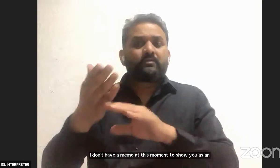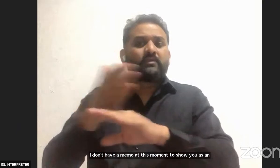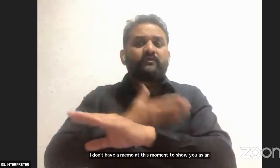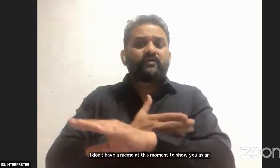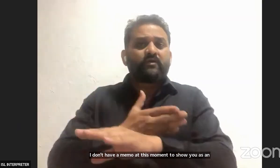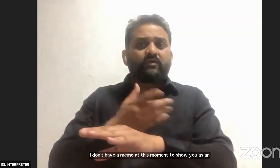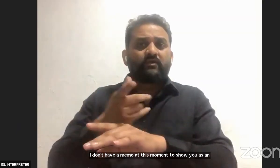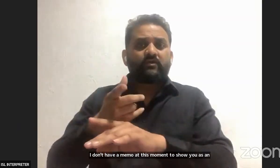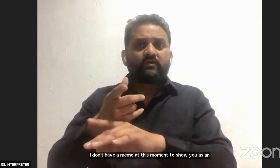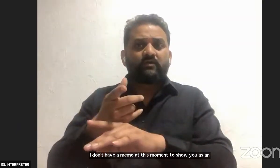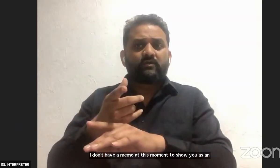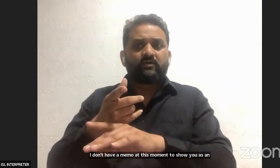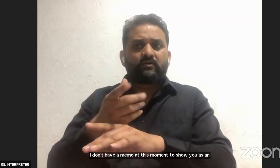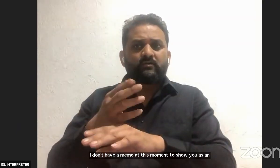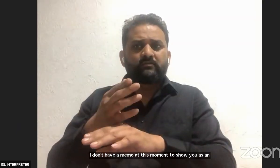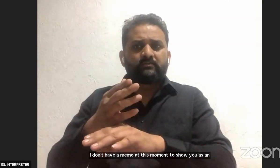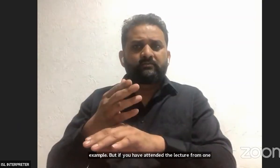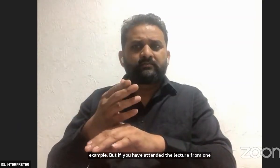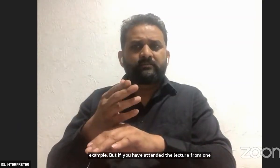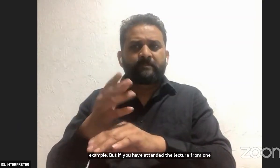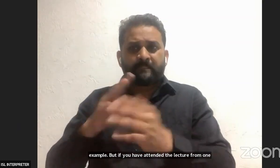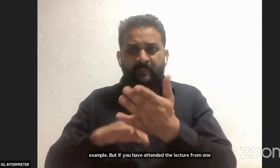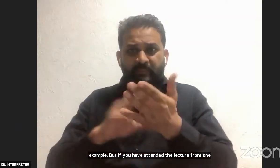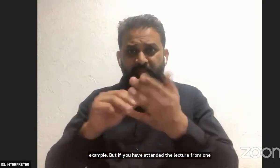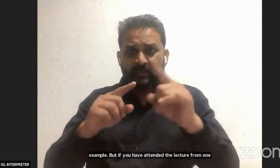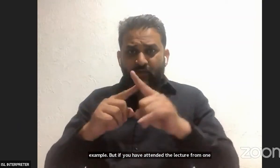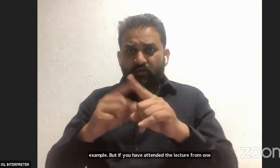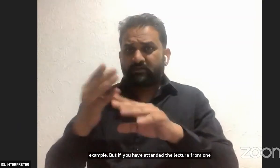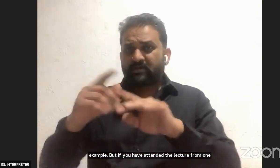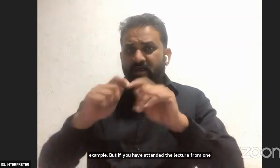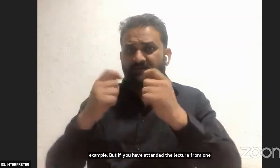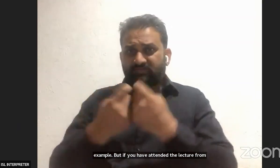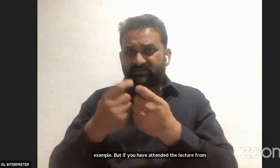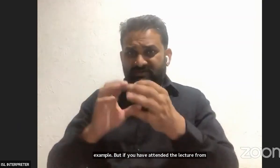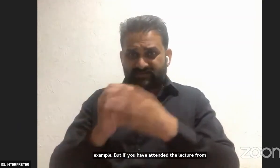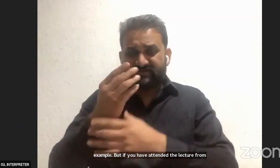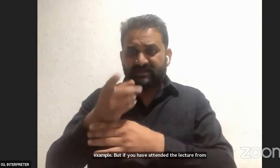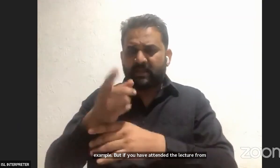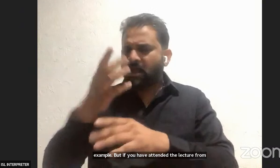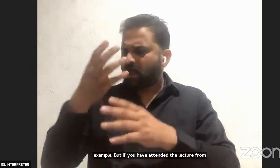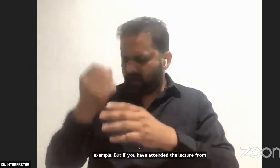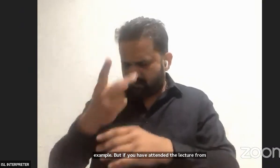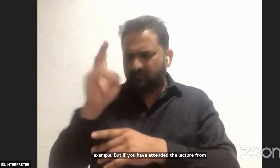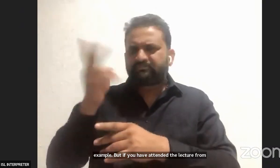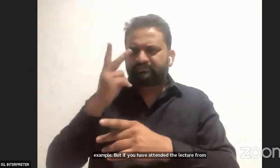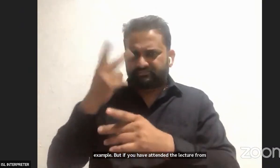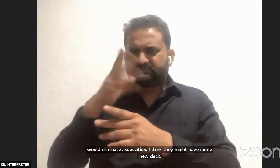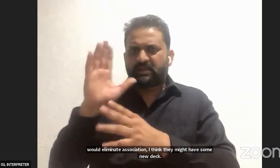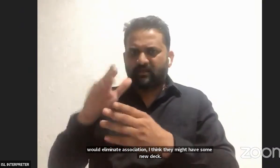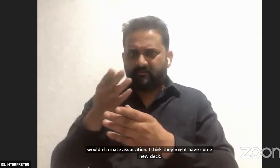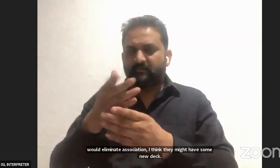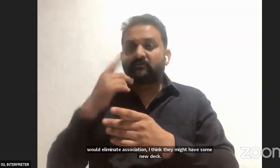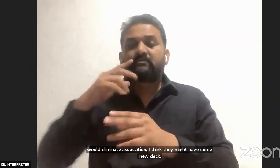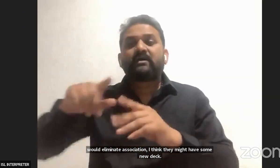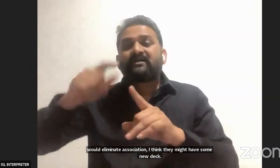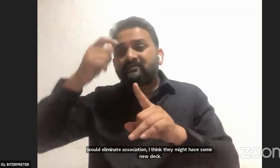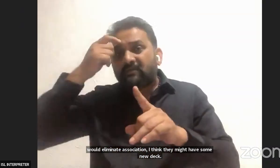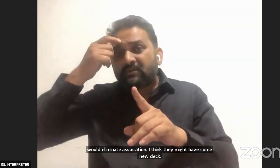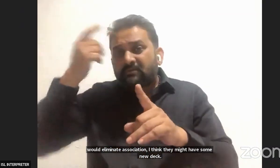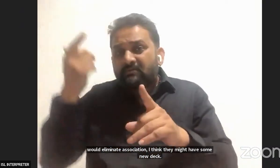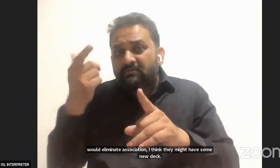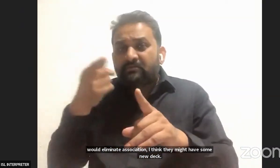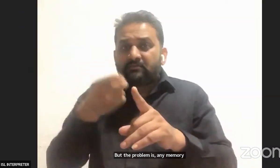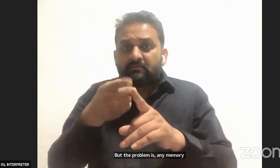from Moot Alumni Association, I think they might have shown you that. But the problem is